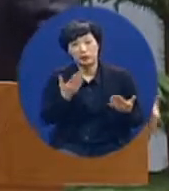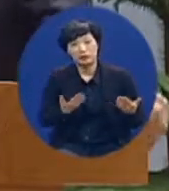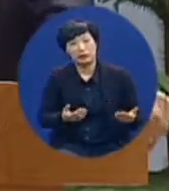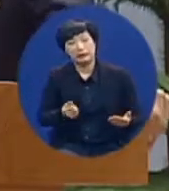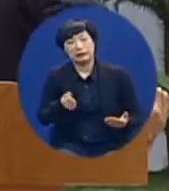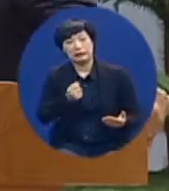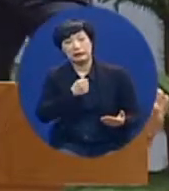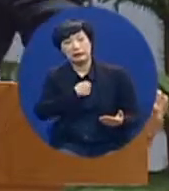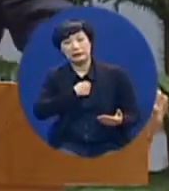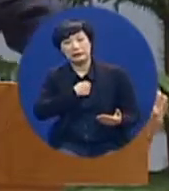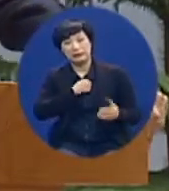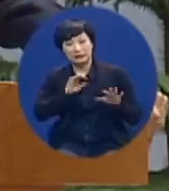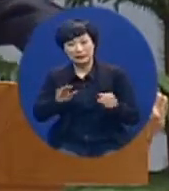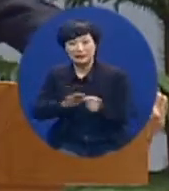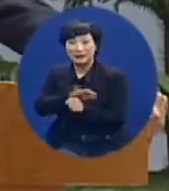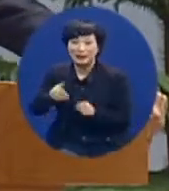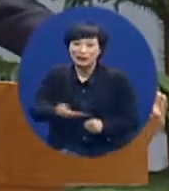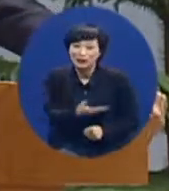Dear brothers and sisters,